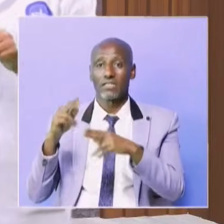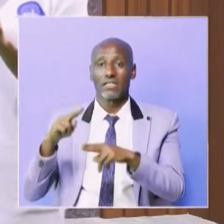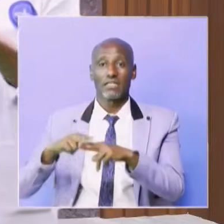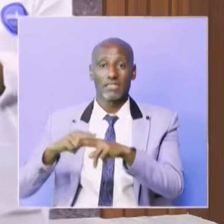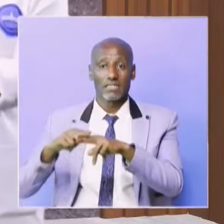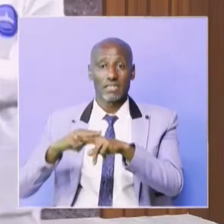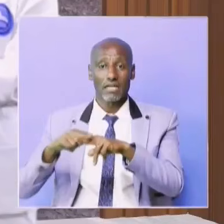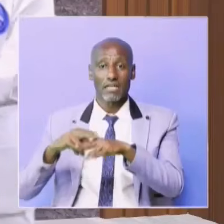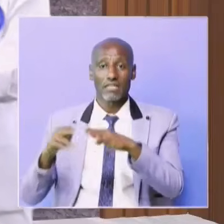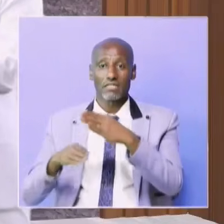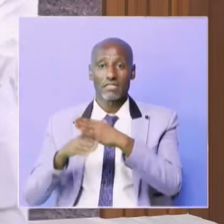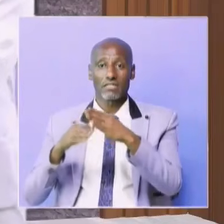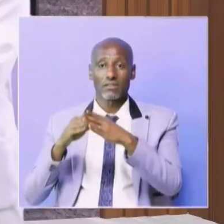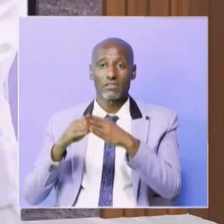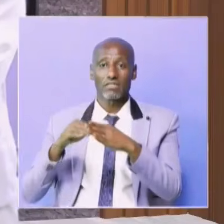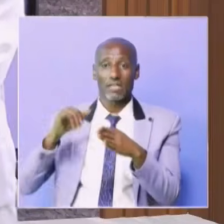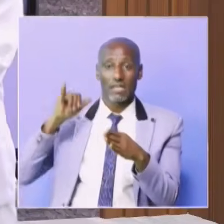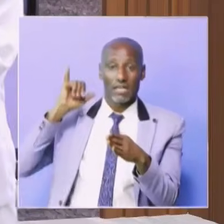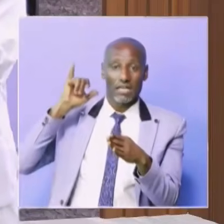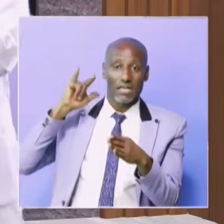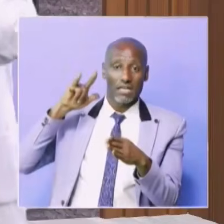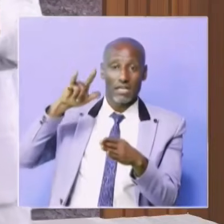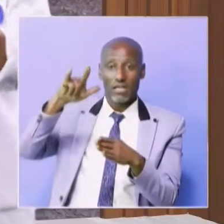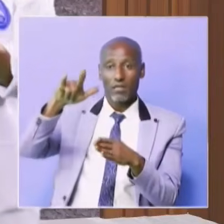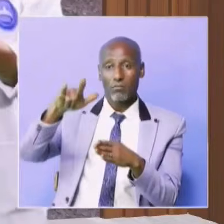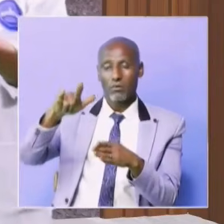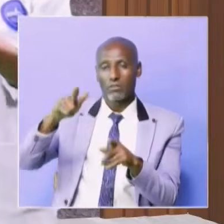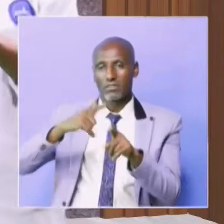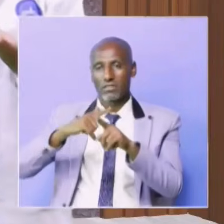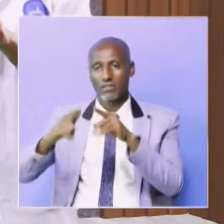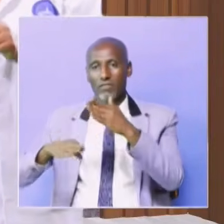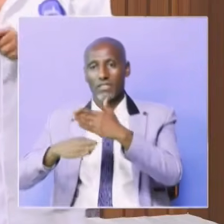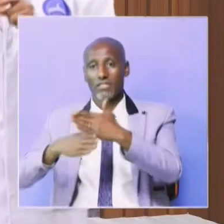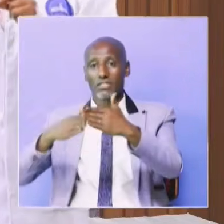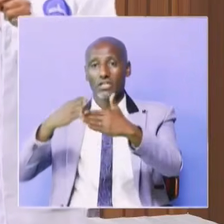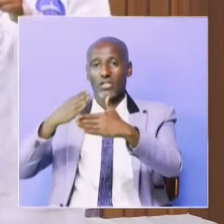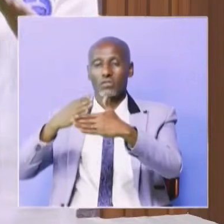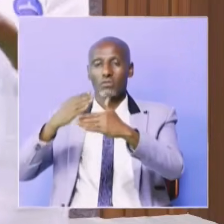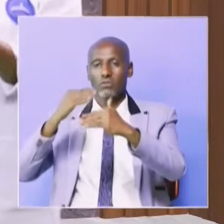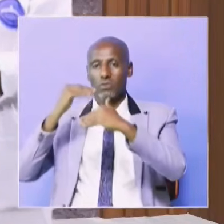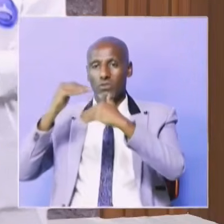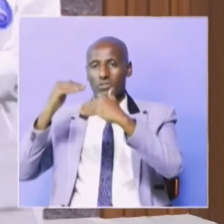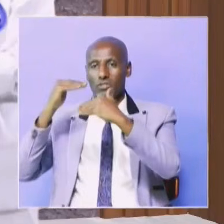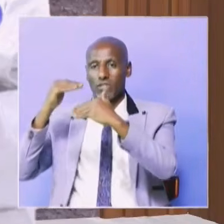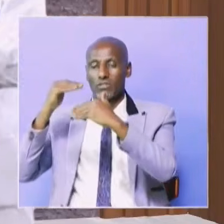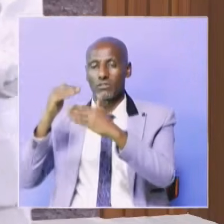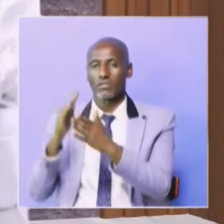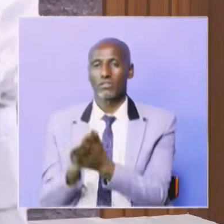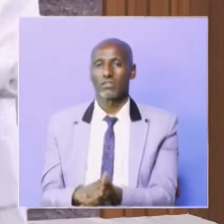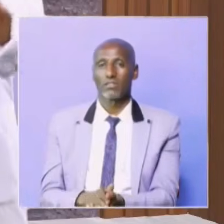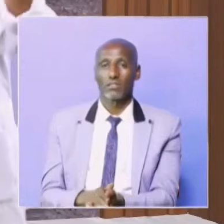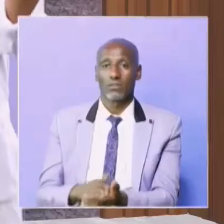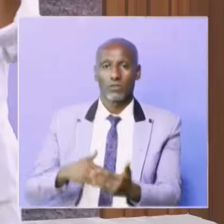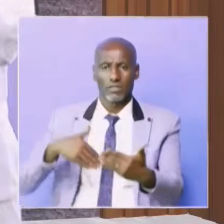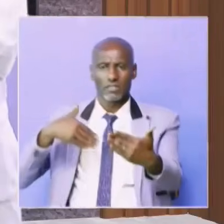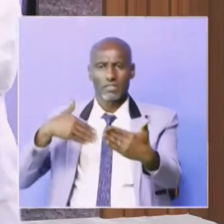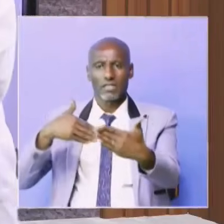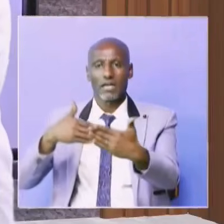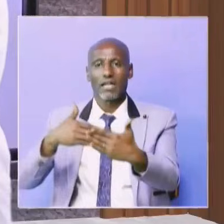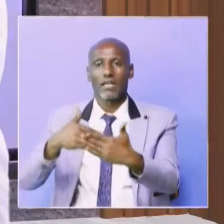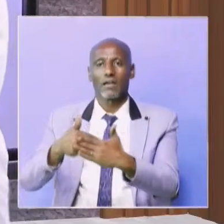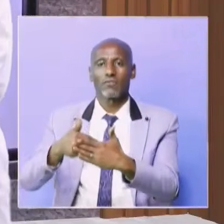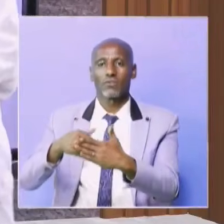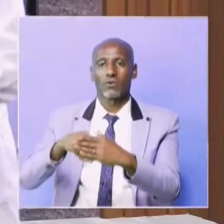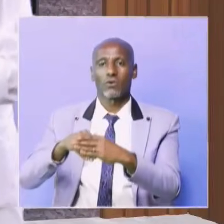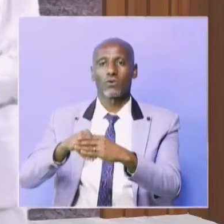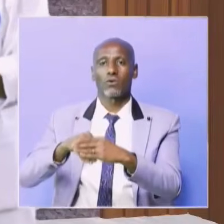When you go to the airport, you find out different schedules, okay? When an airplane arrives from somewhere to the